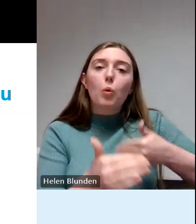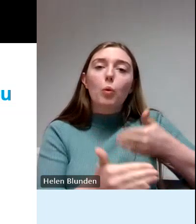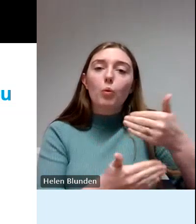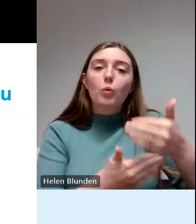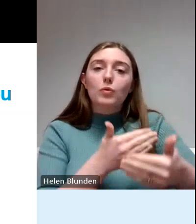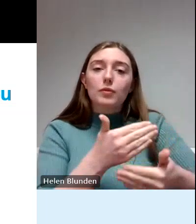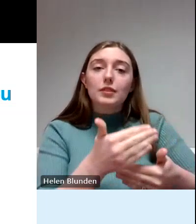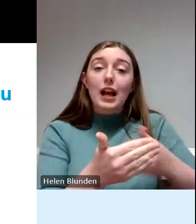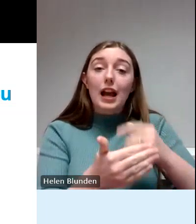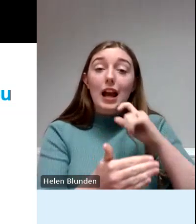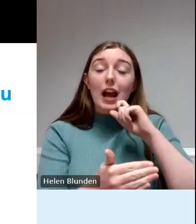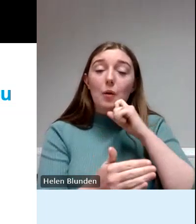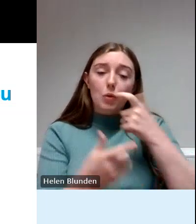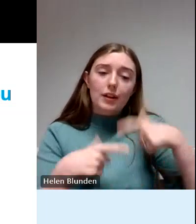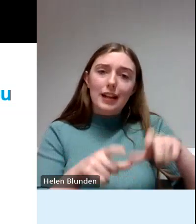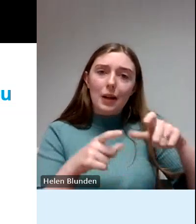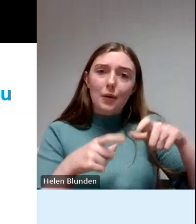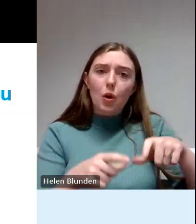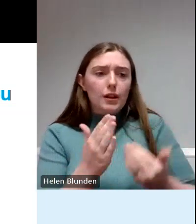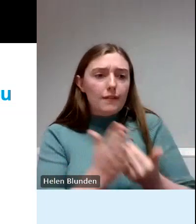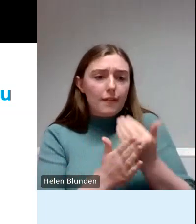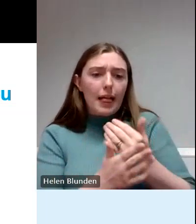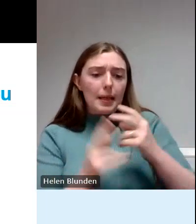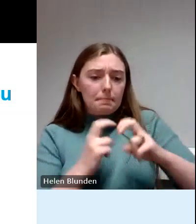product, I'm sure.